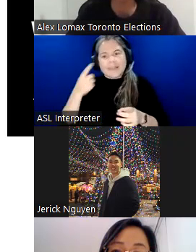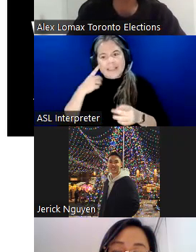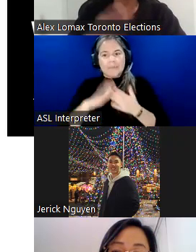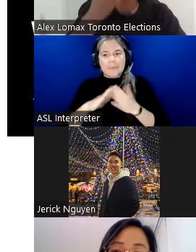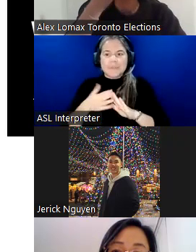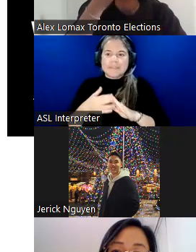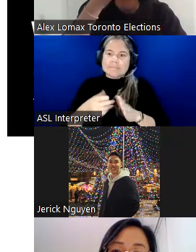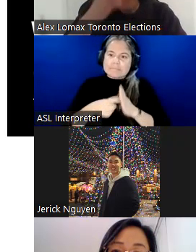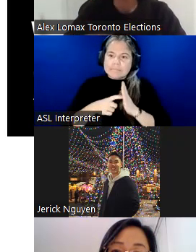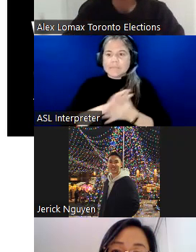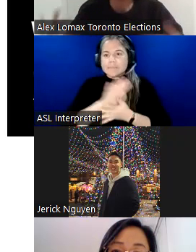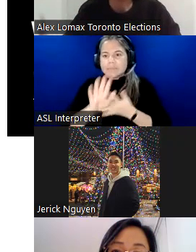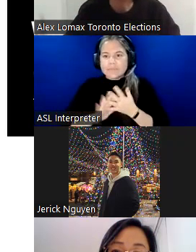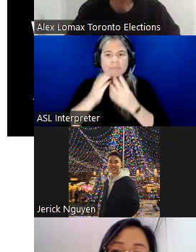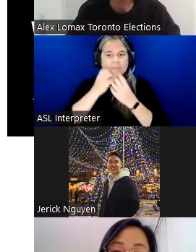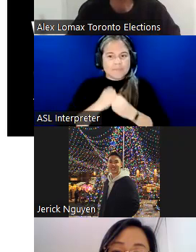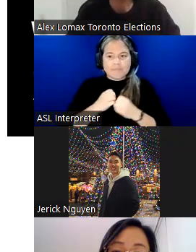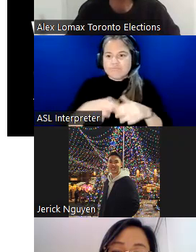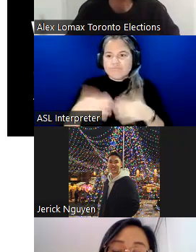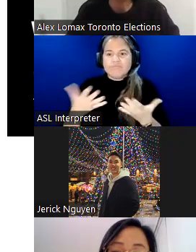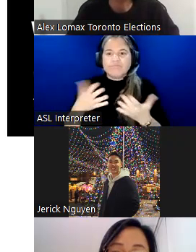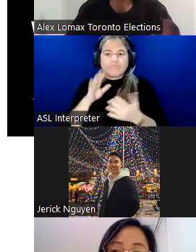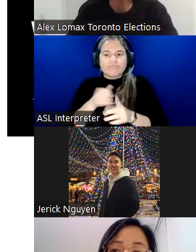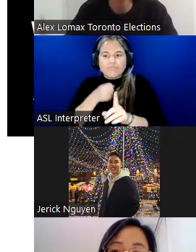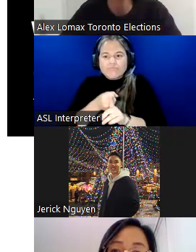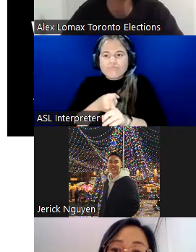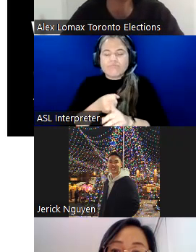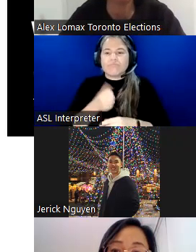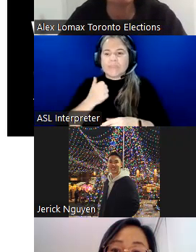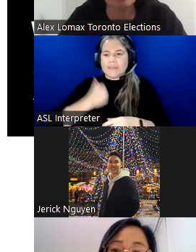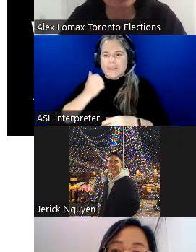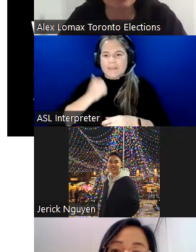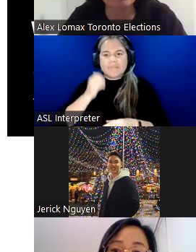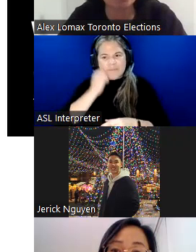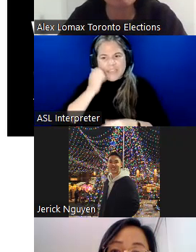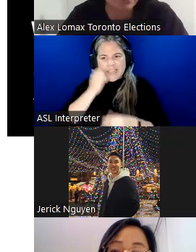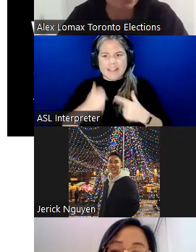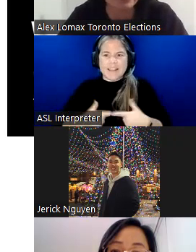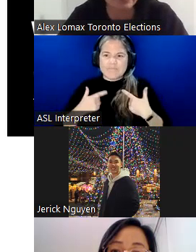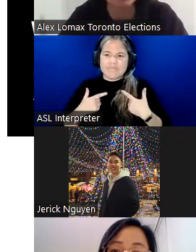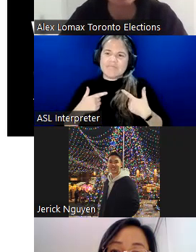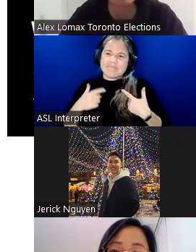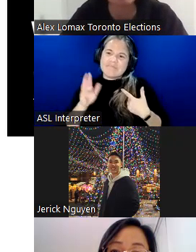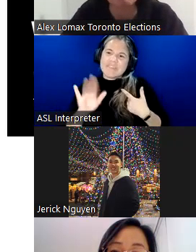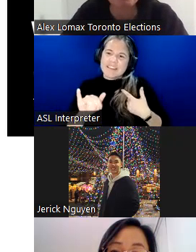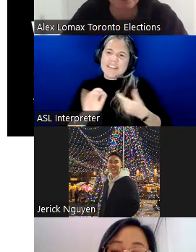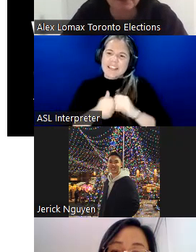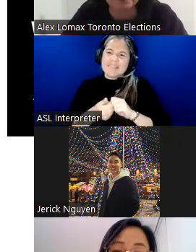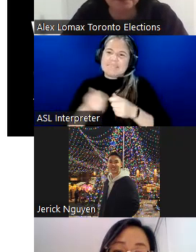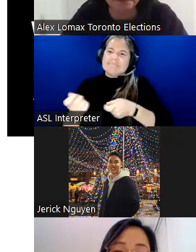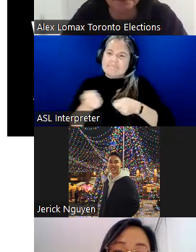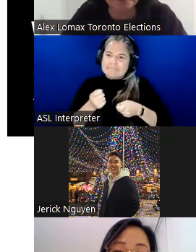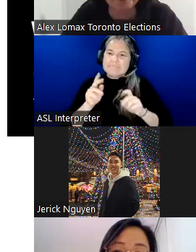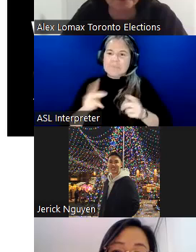what they, what affects them on a day-to-day basis is the best way that we found to engage with people.